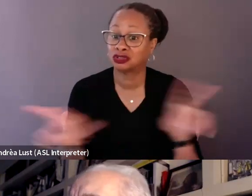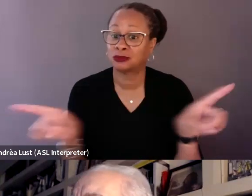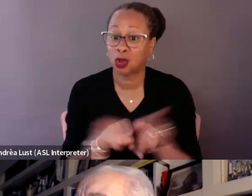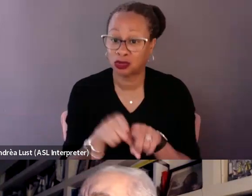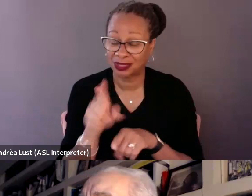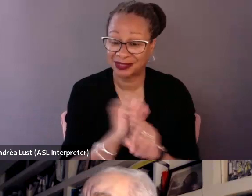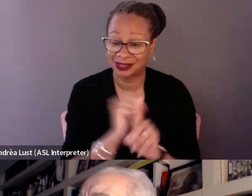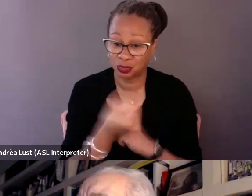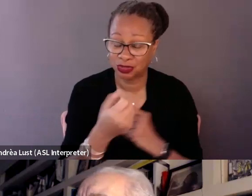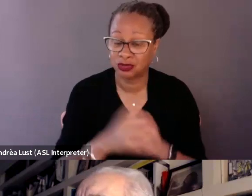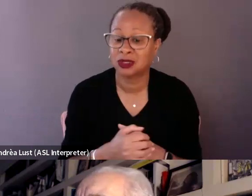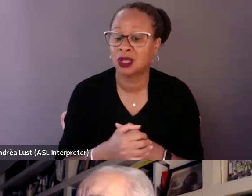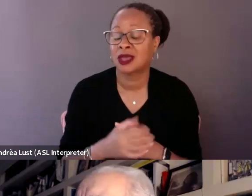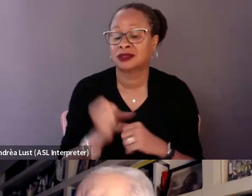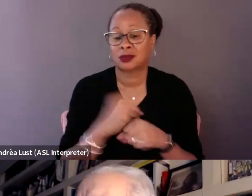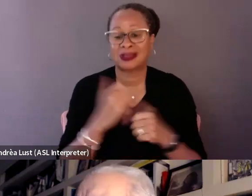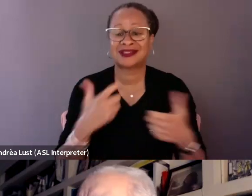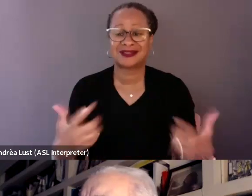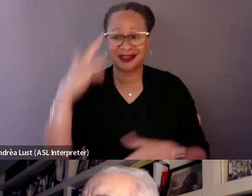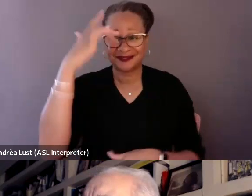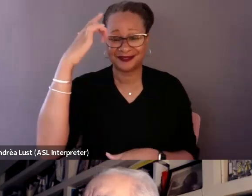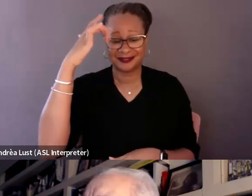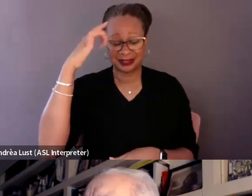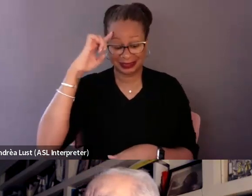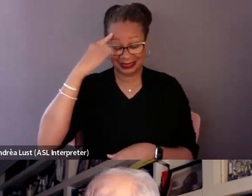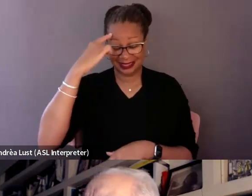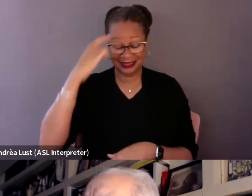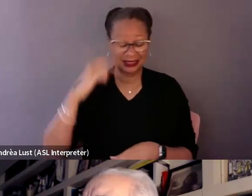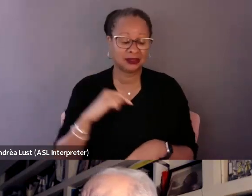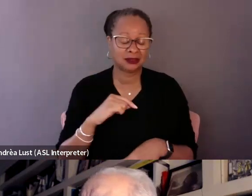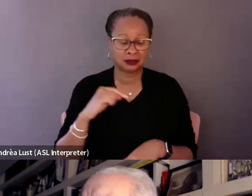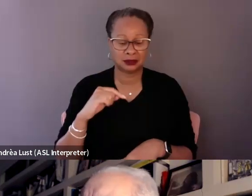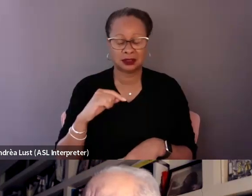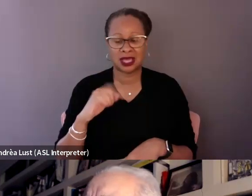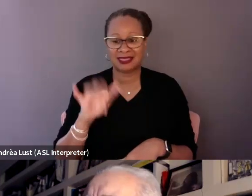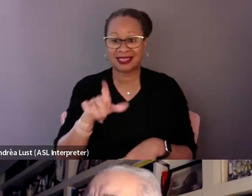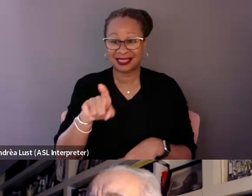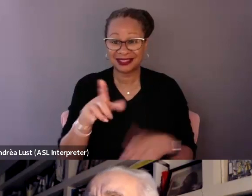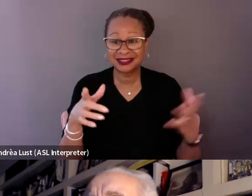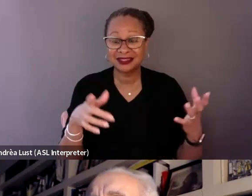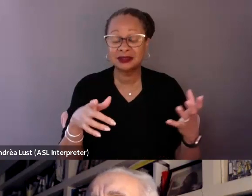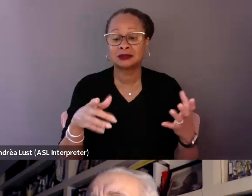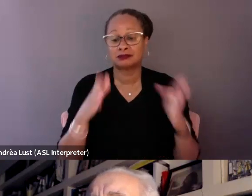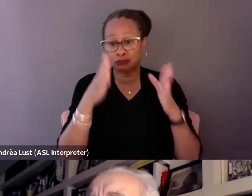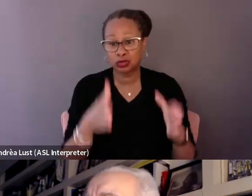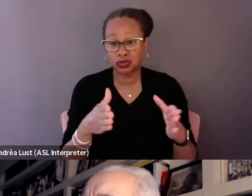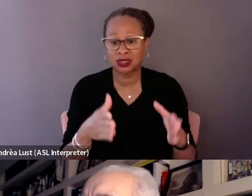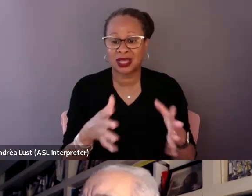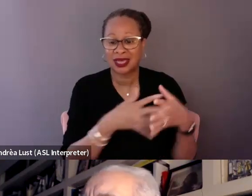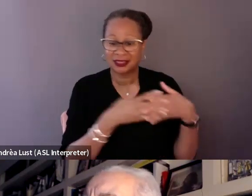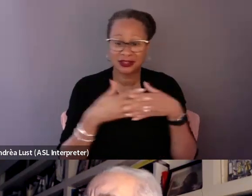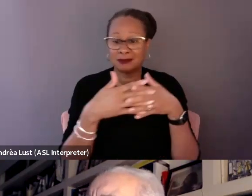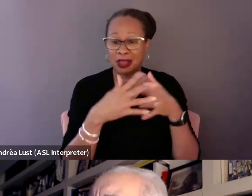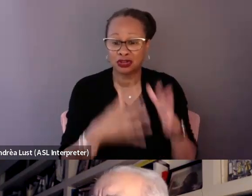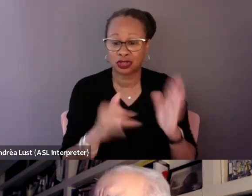in this. So it makes a lot of sense, more sense that this man is an American journalist